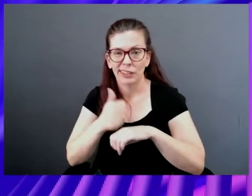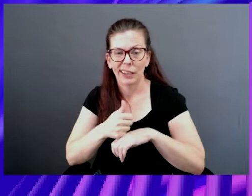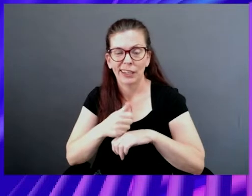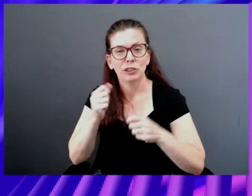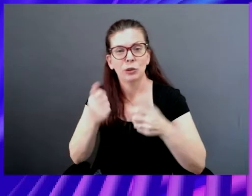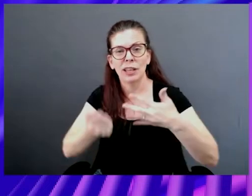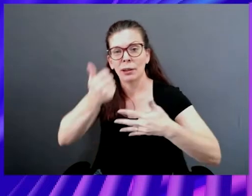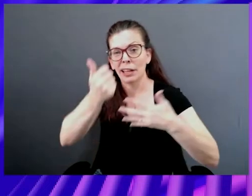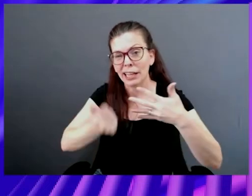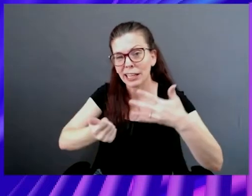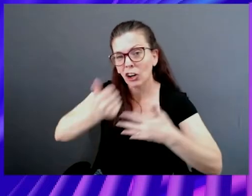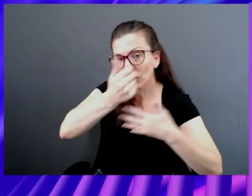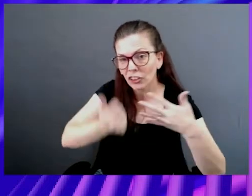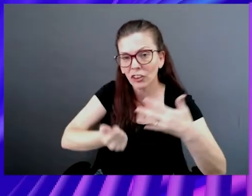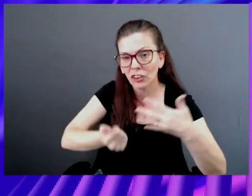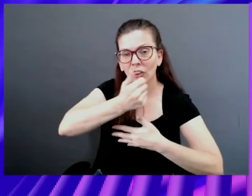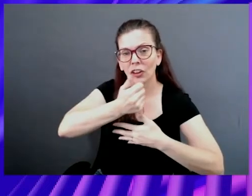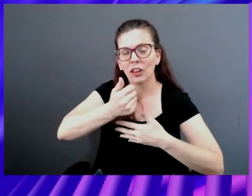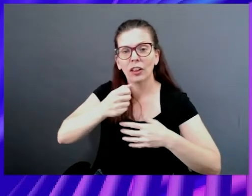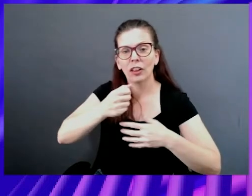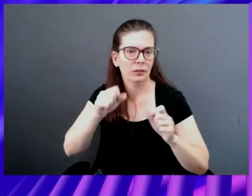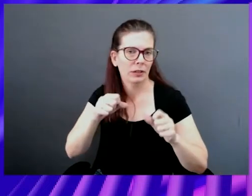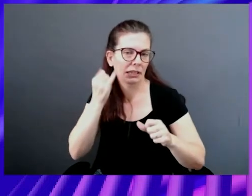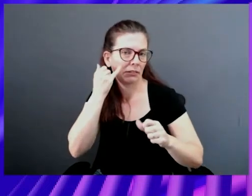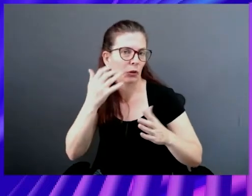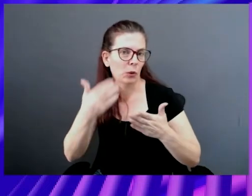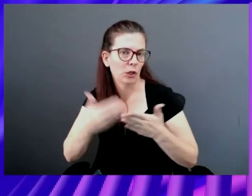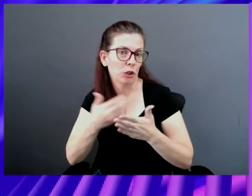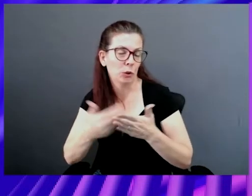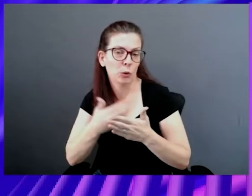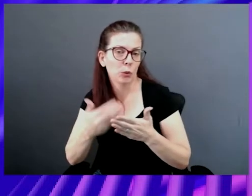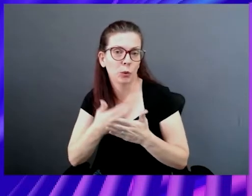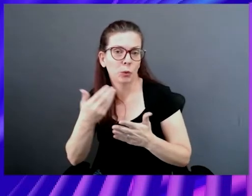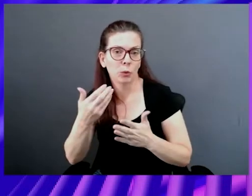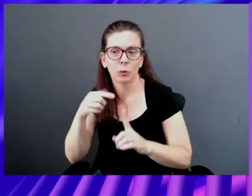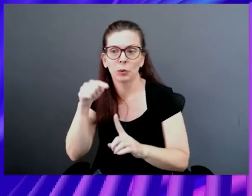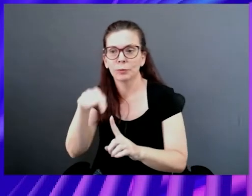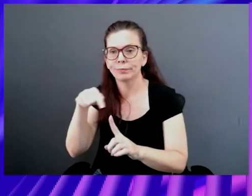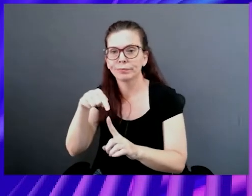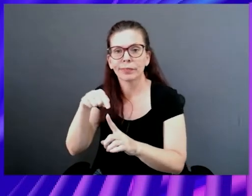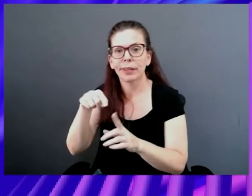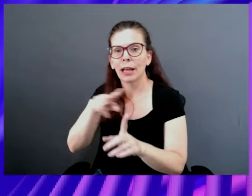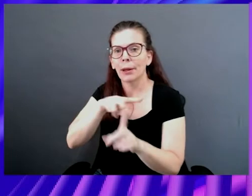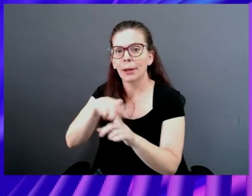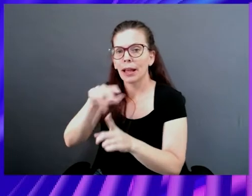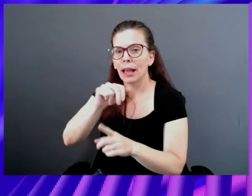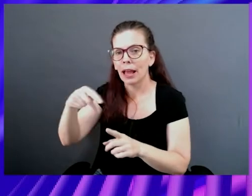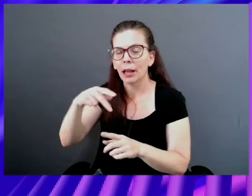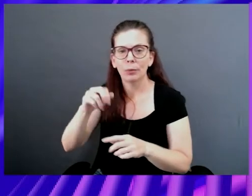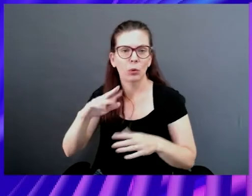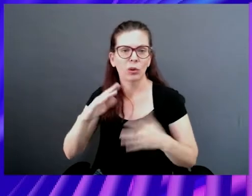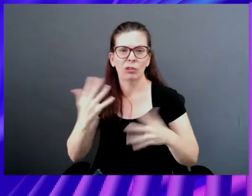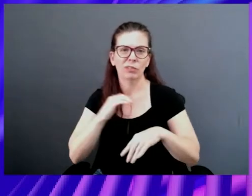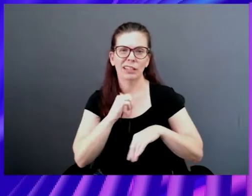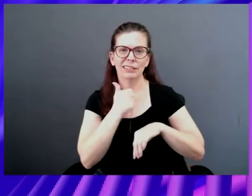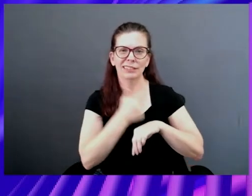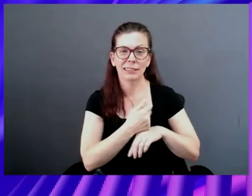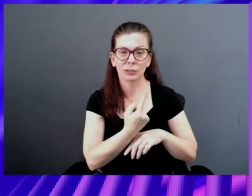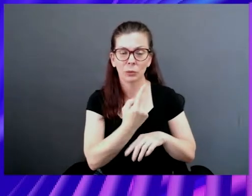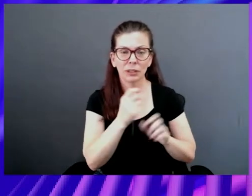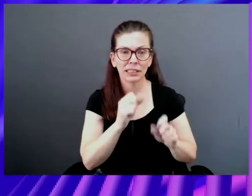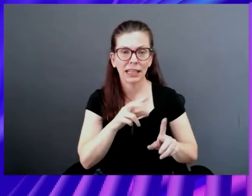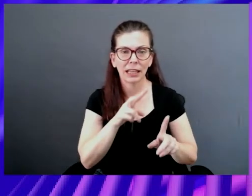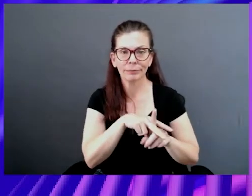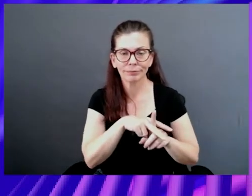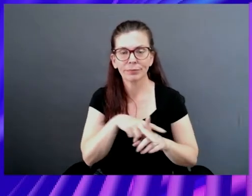settings of like, whether I want to create a new Beanstalk application or use an existing one. You can have a lot of ways of